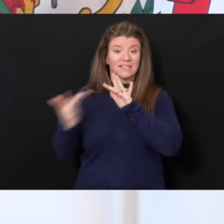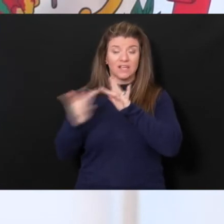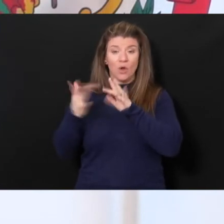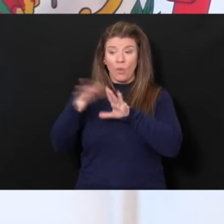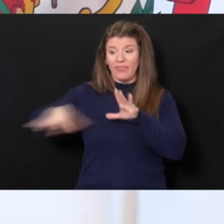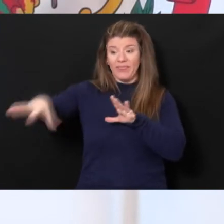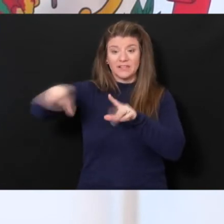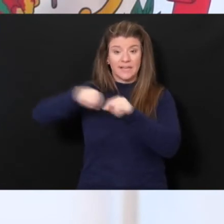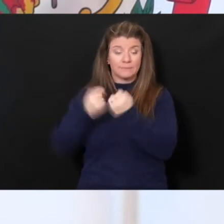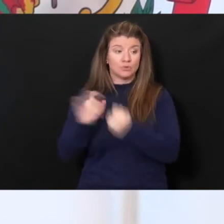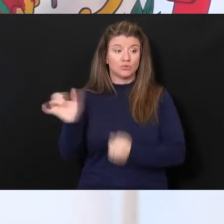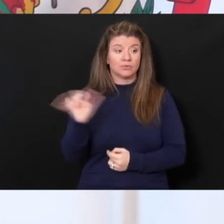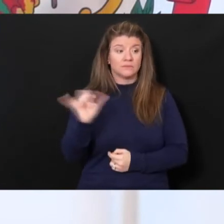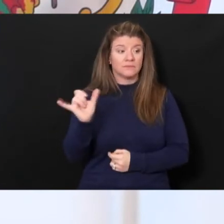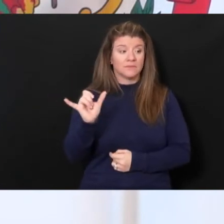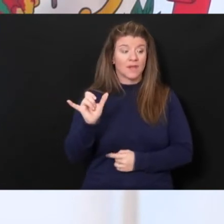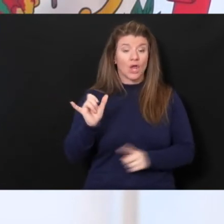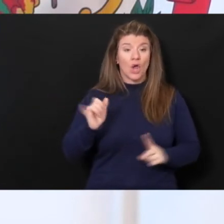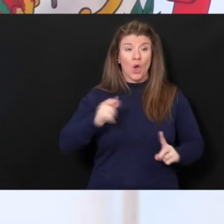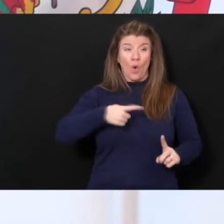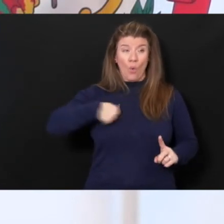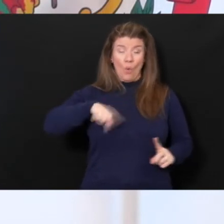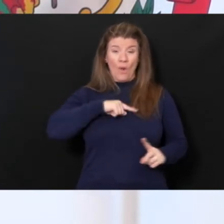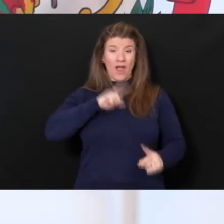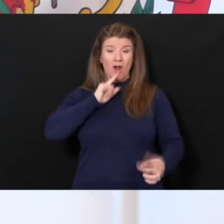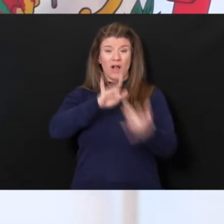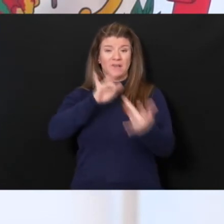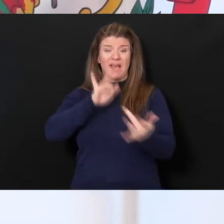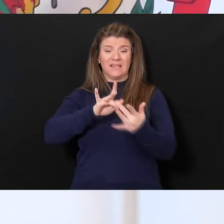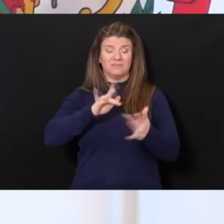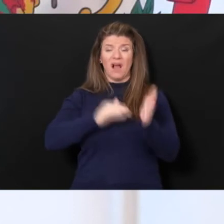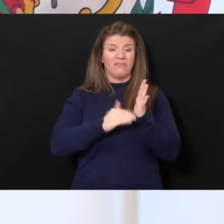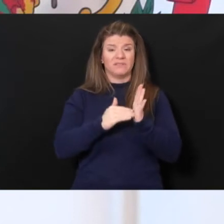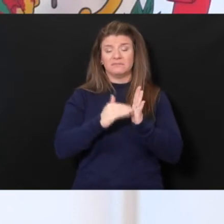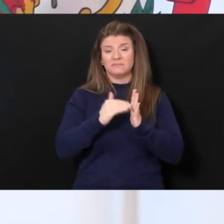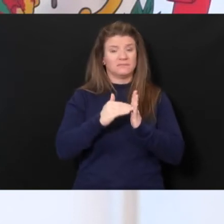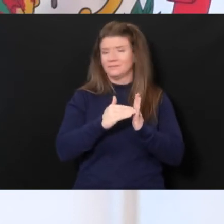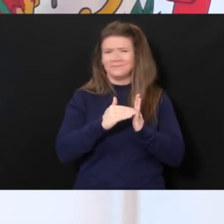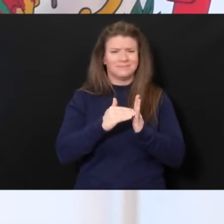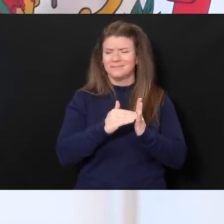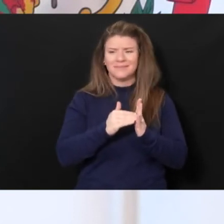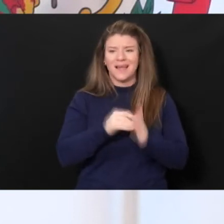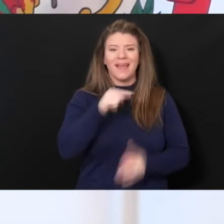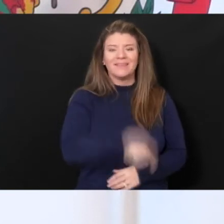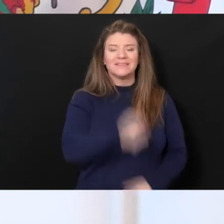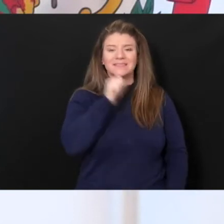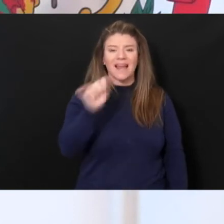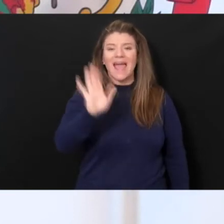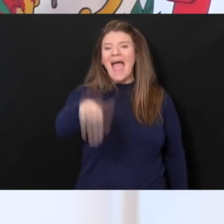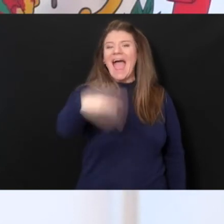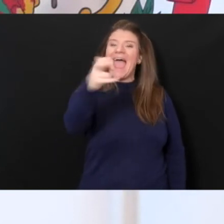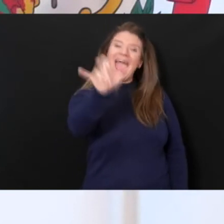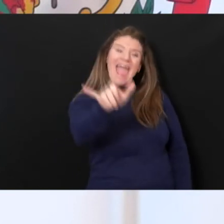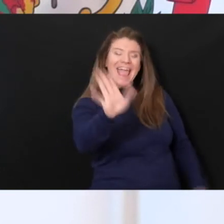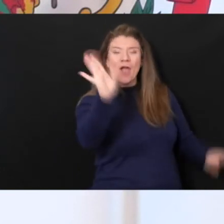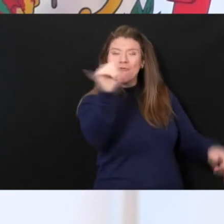members. We are in contact nonstop. This isn't like, hey guys, what